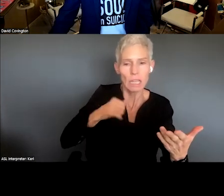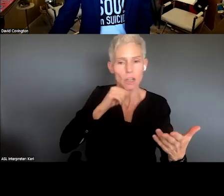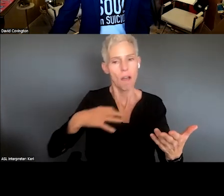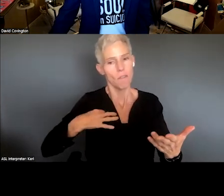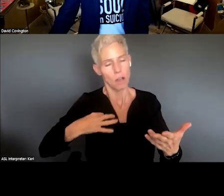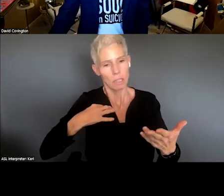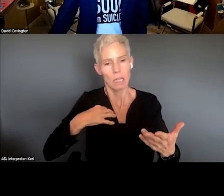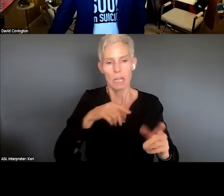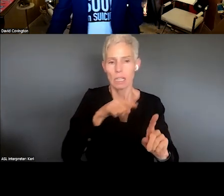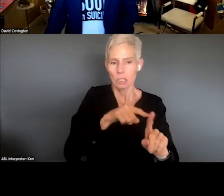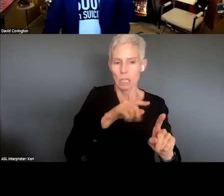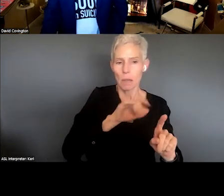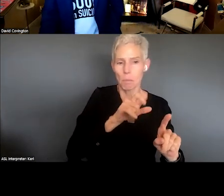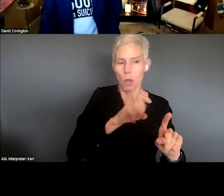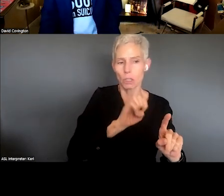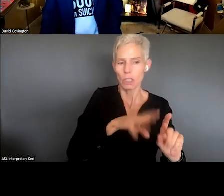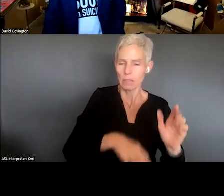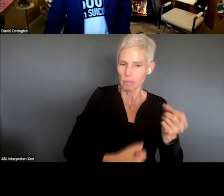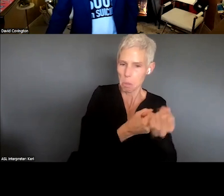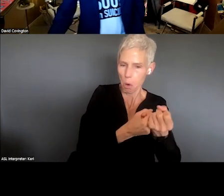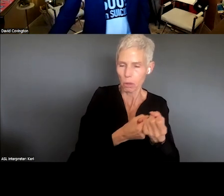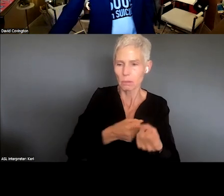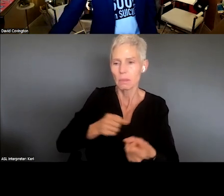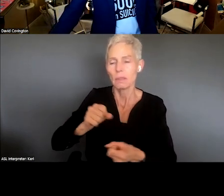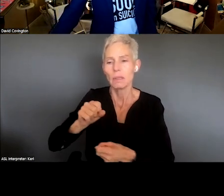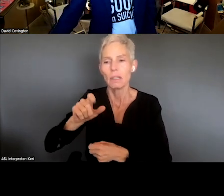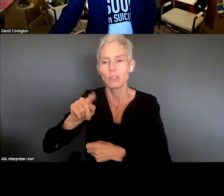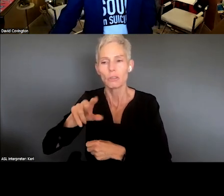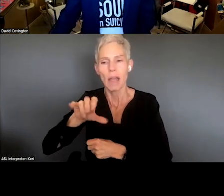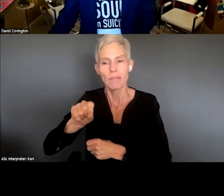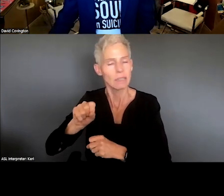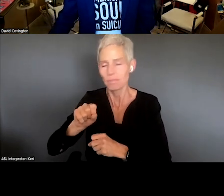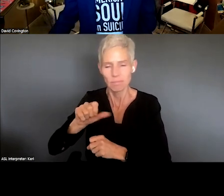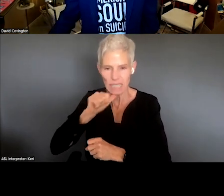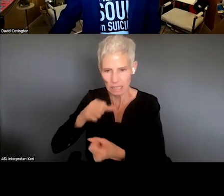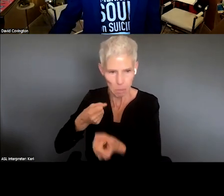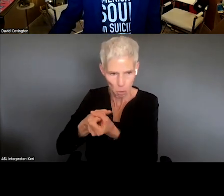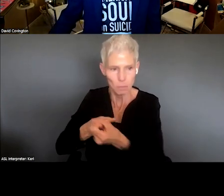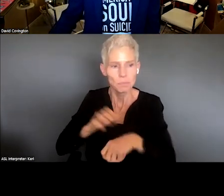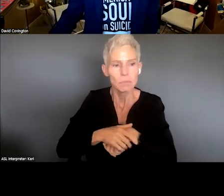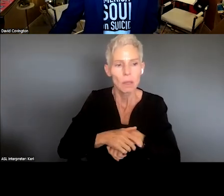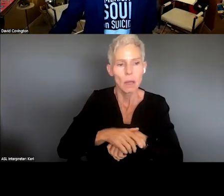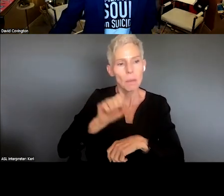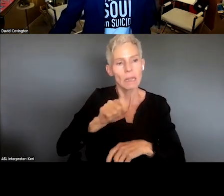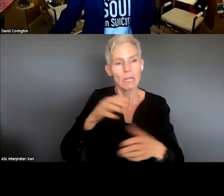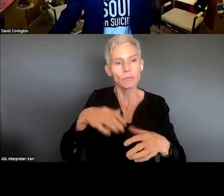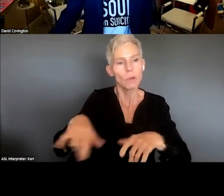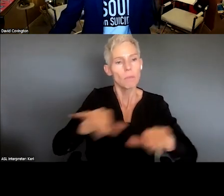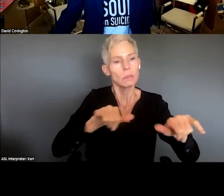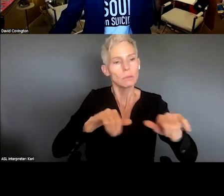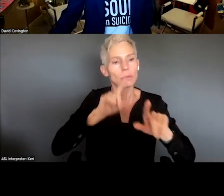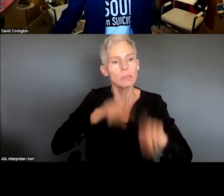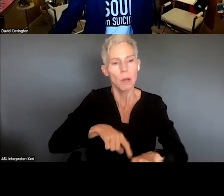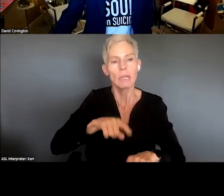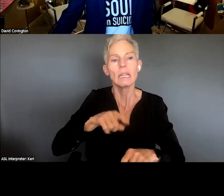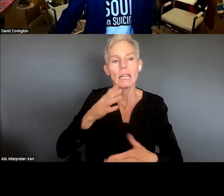The most common response was yes, 36% Another 33% said definitely yes.